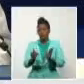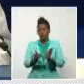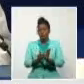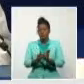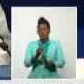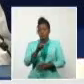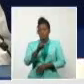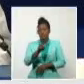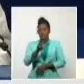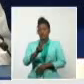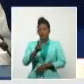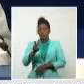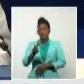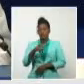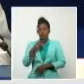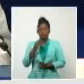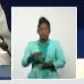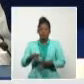And yesterday,